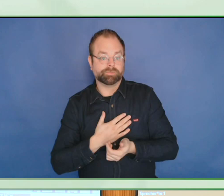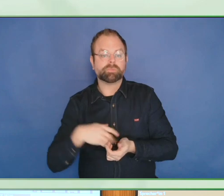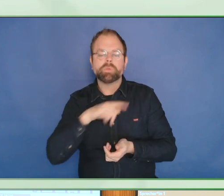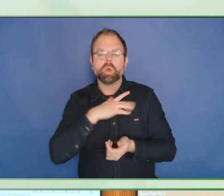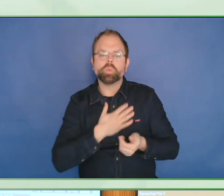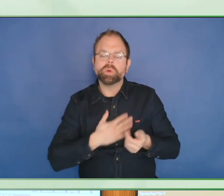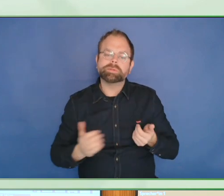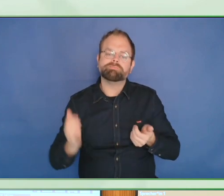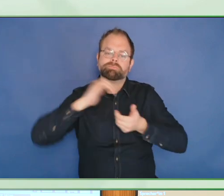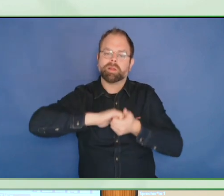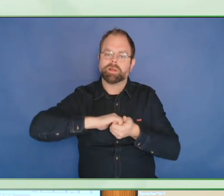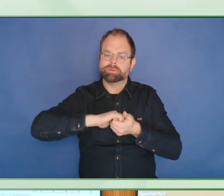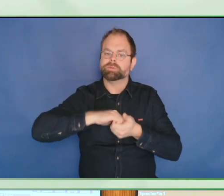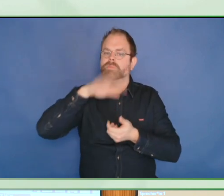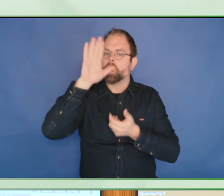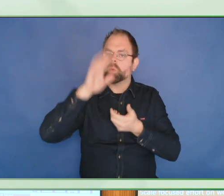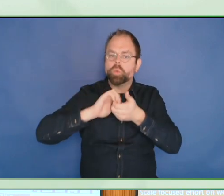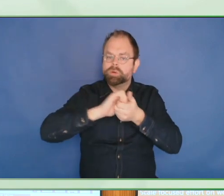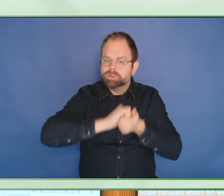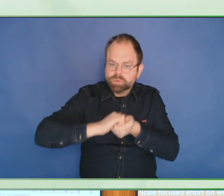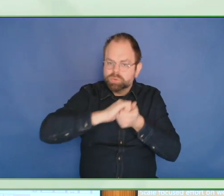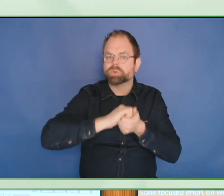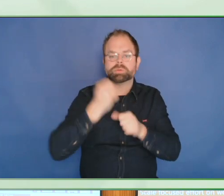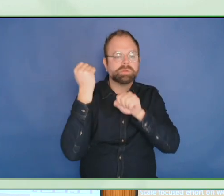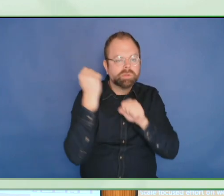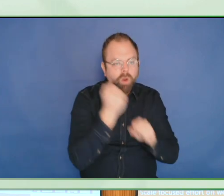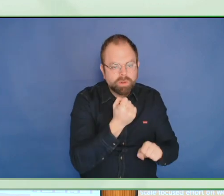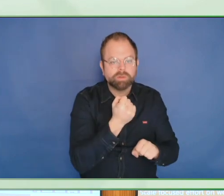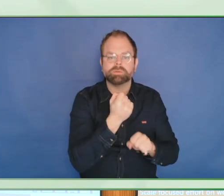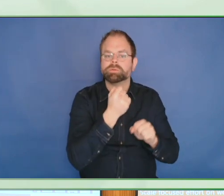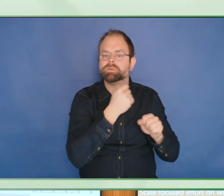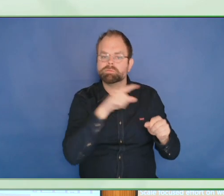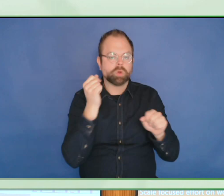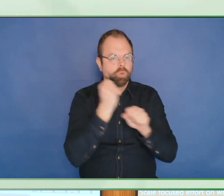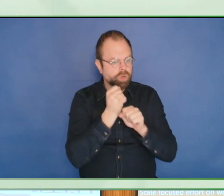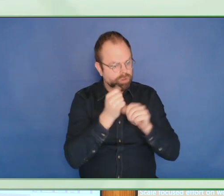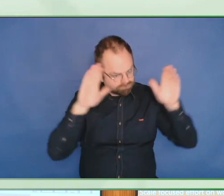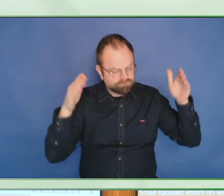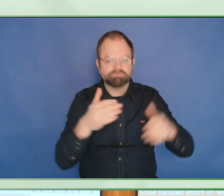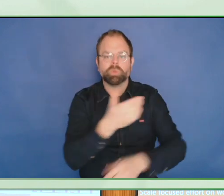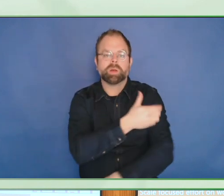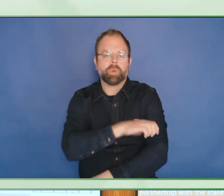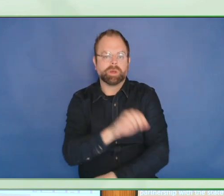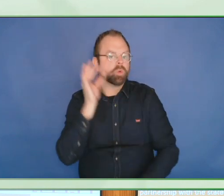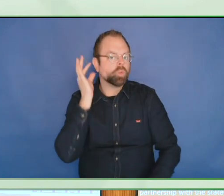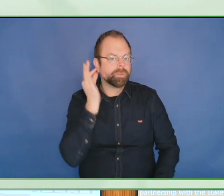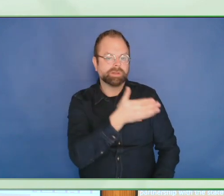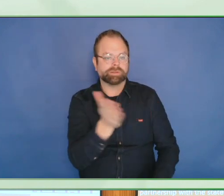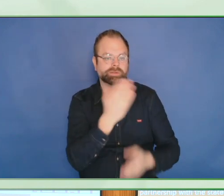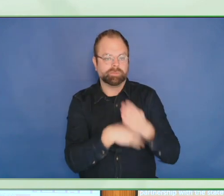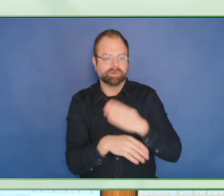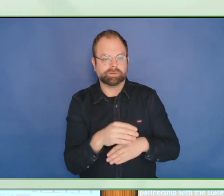see the largest large-scale project on women with disabilities in India. Just to quickly tell you a little bit about